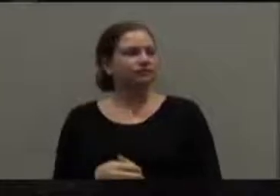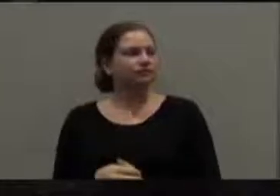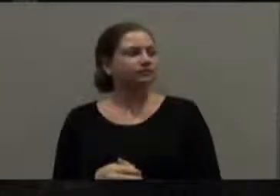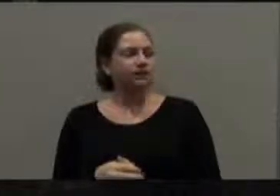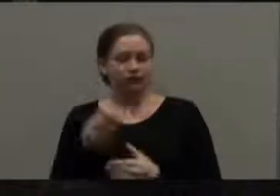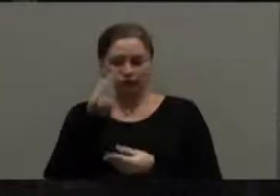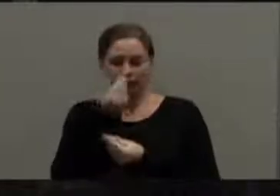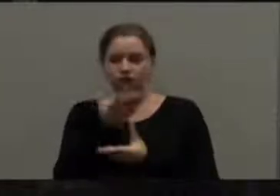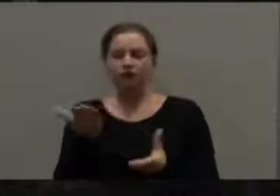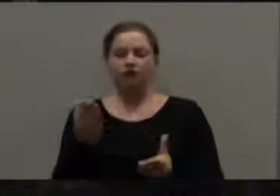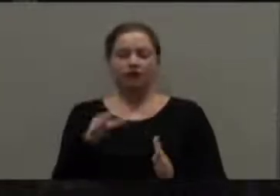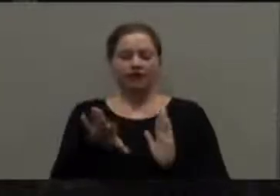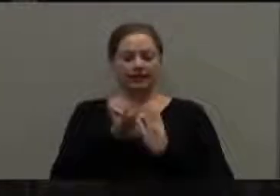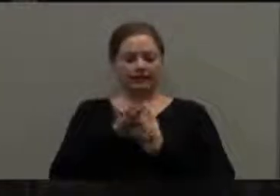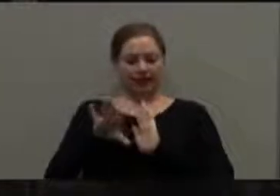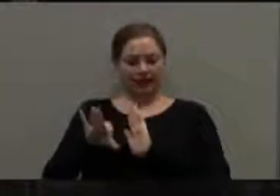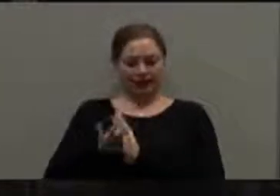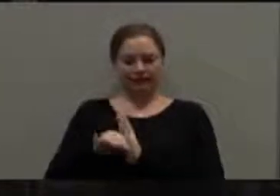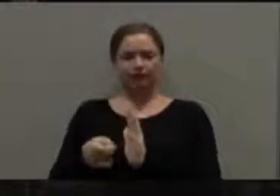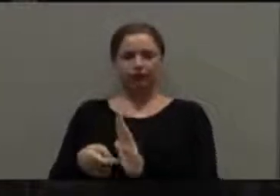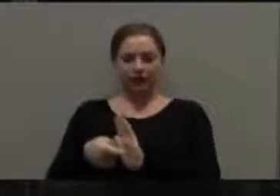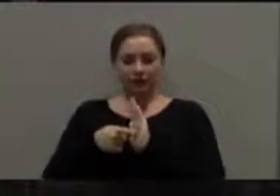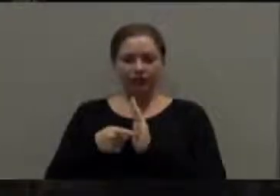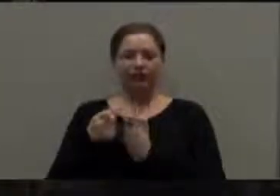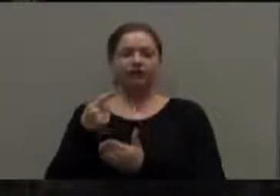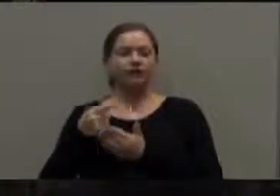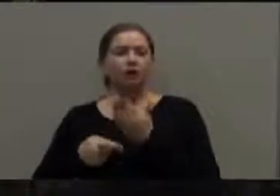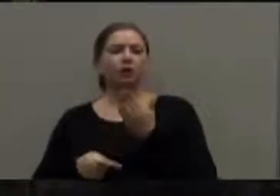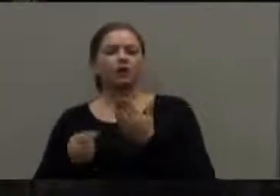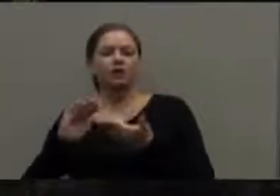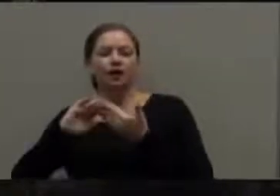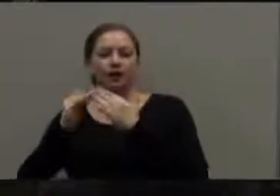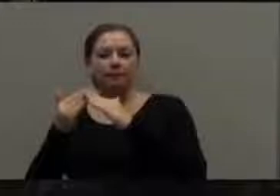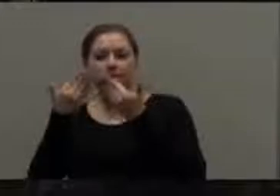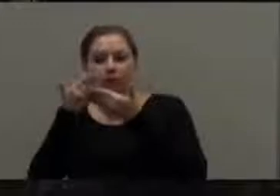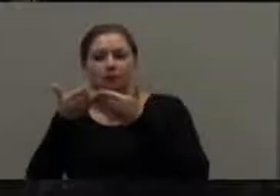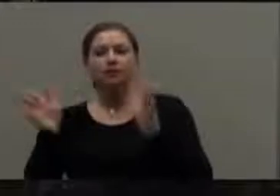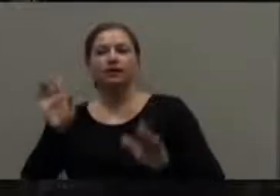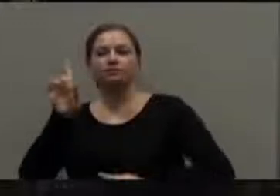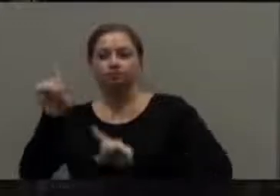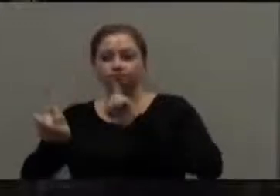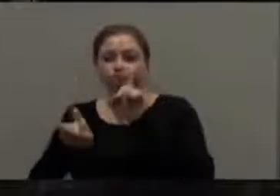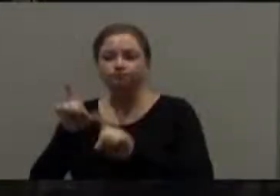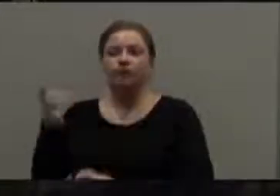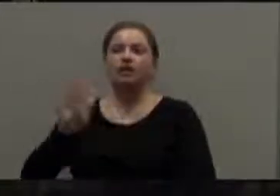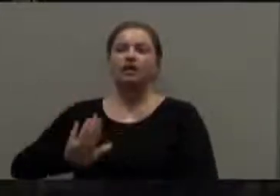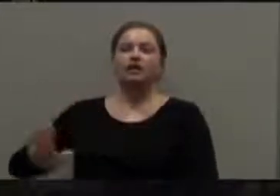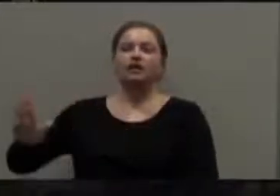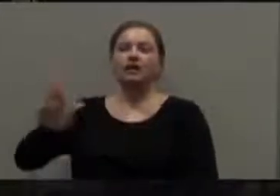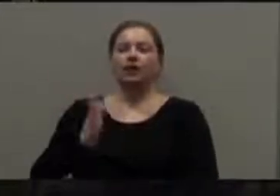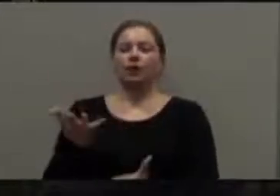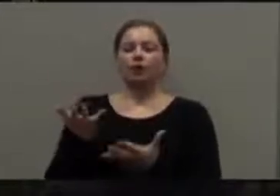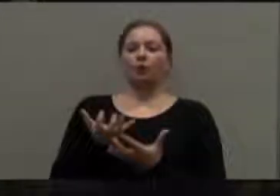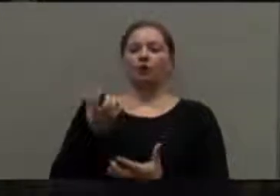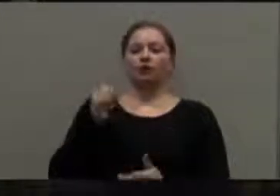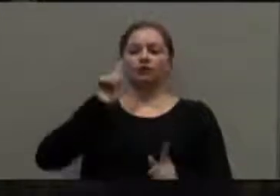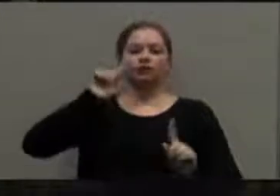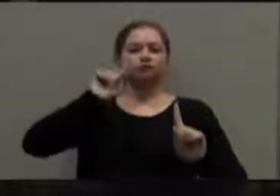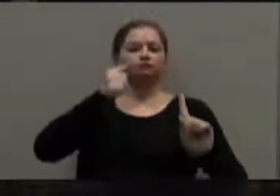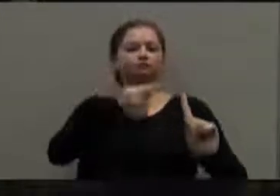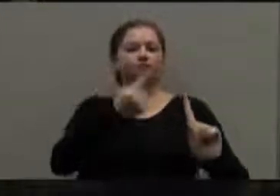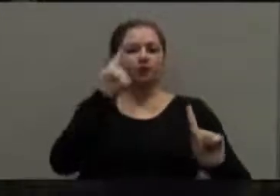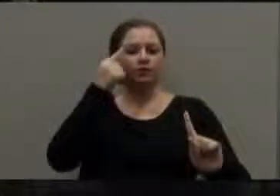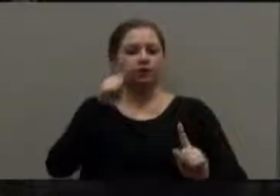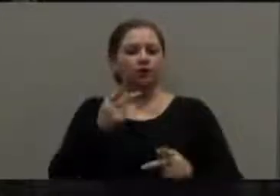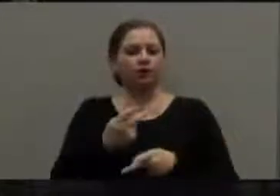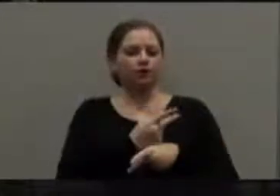selection criteria is what the community at large said that they want to see in a superintendent. So if you need to see that and refresh your memory